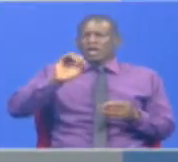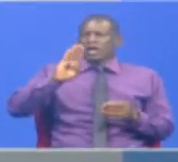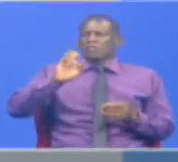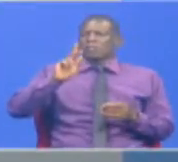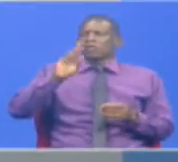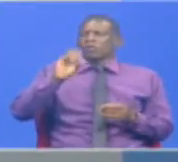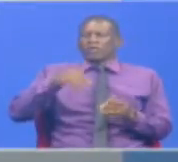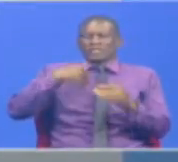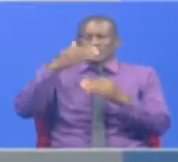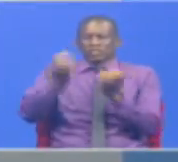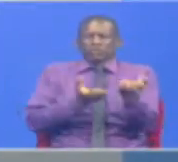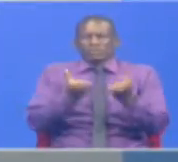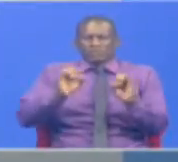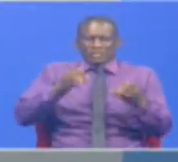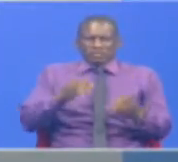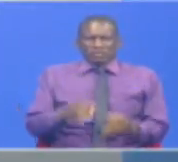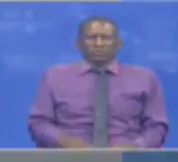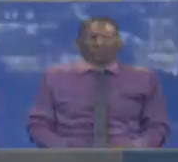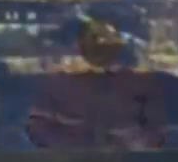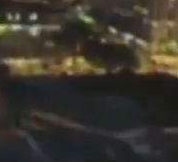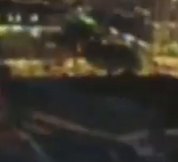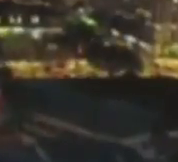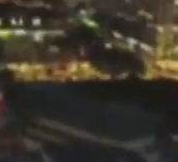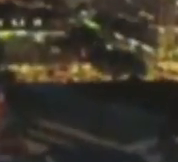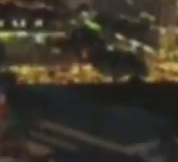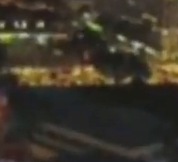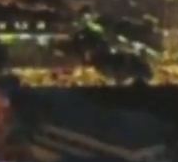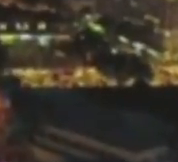with the business news.